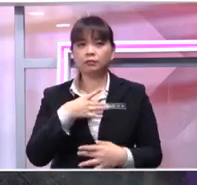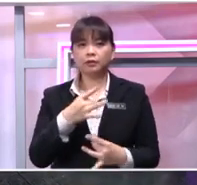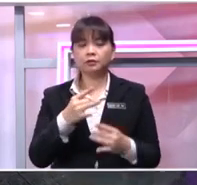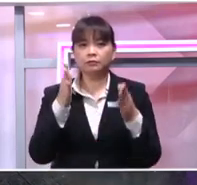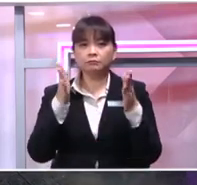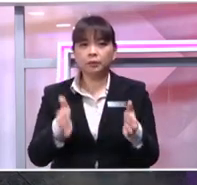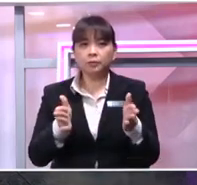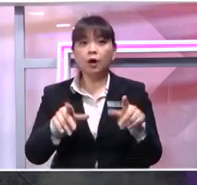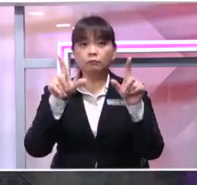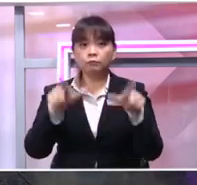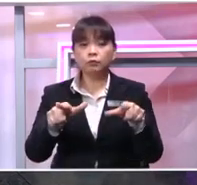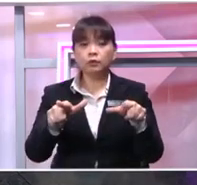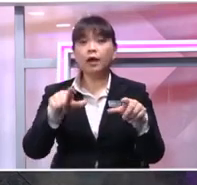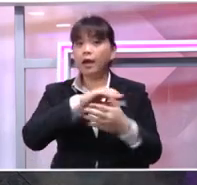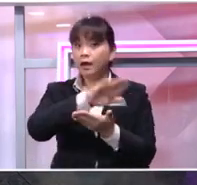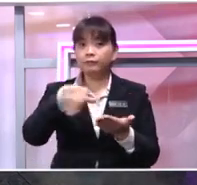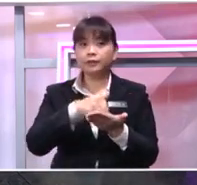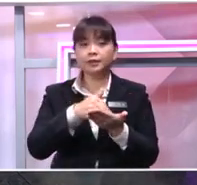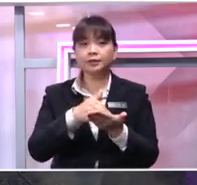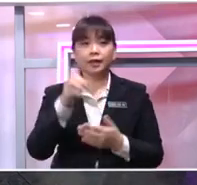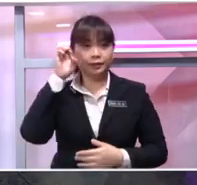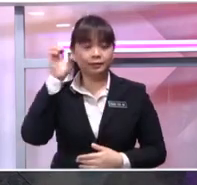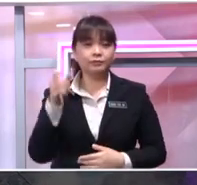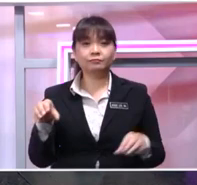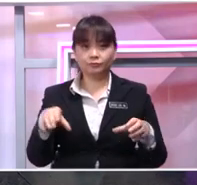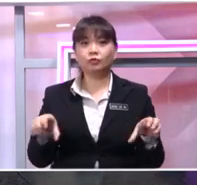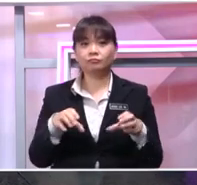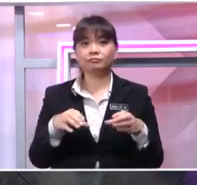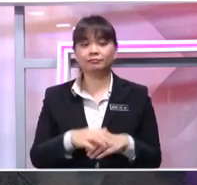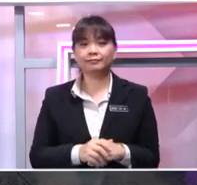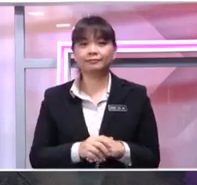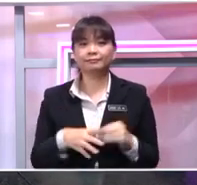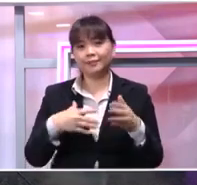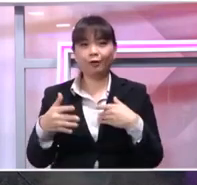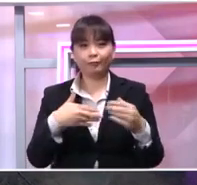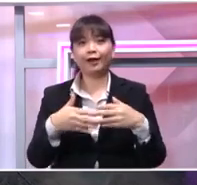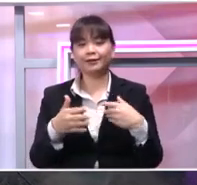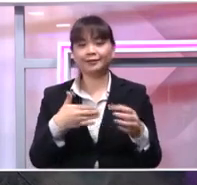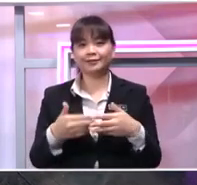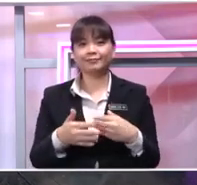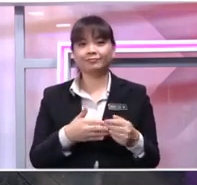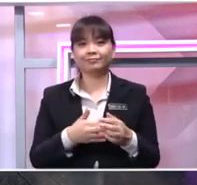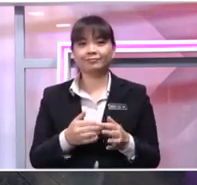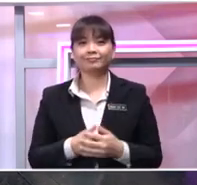up status on everything I do. I mean, that's okay. That's his opinion.